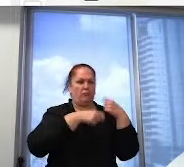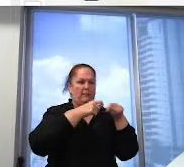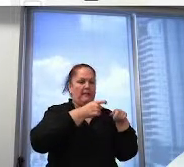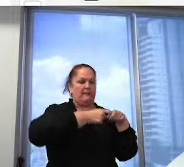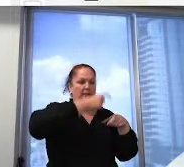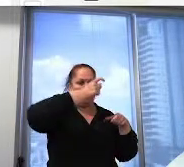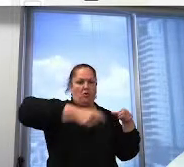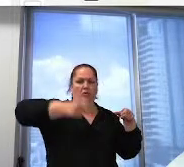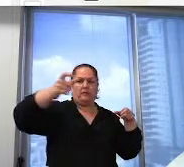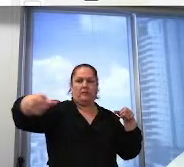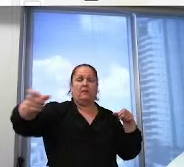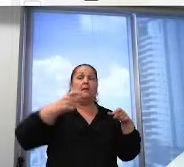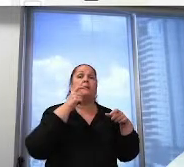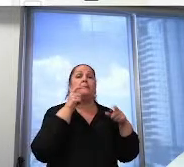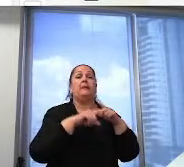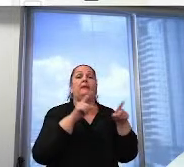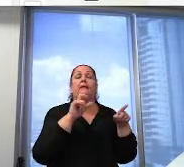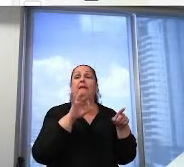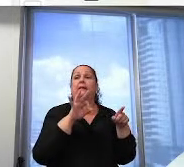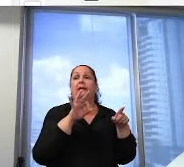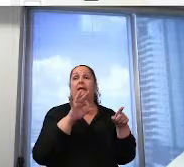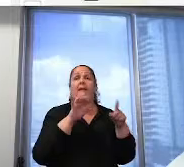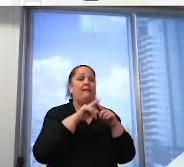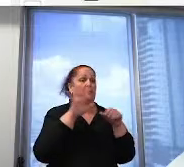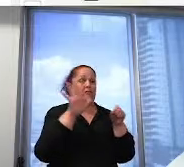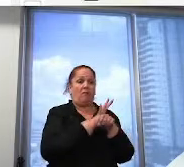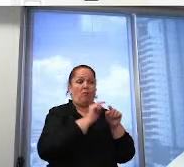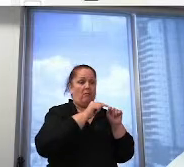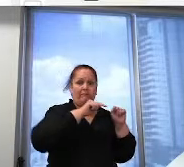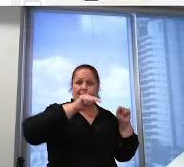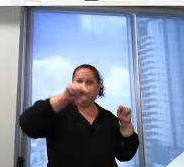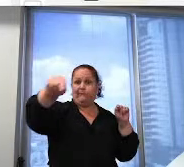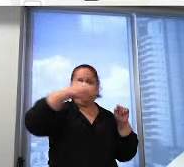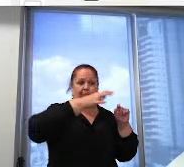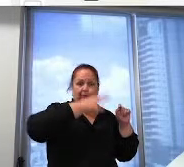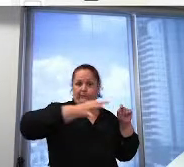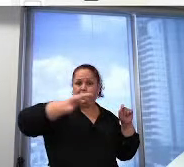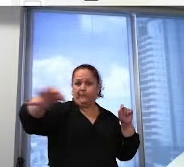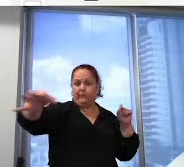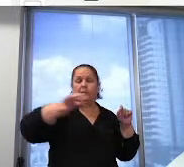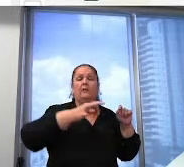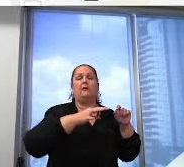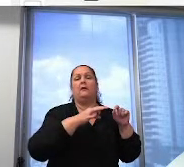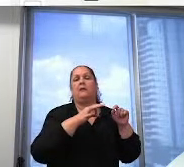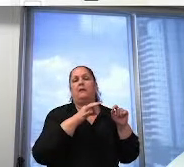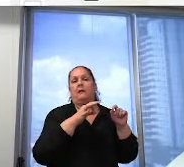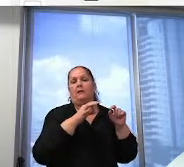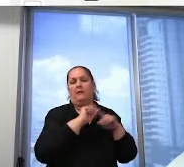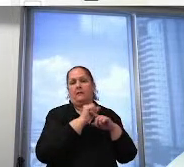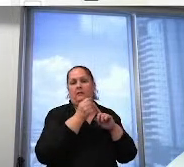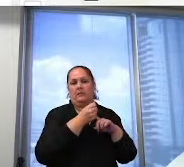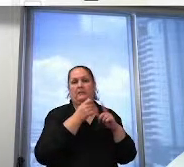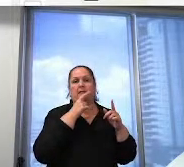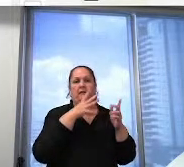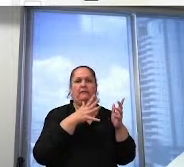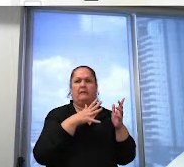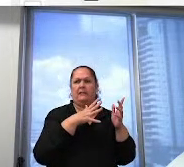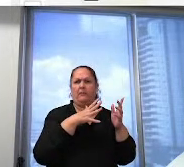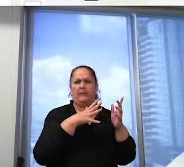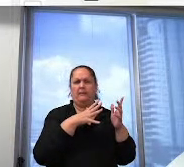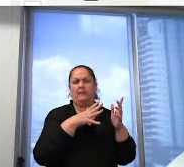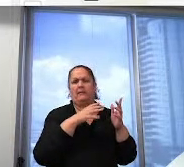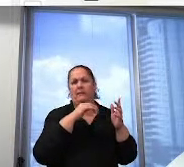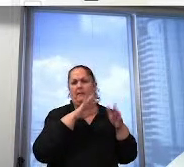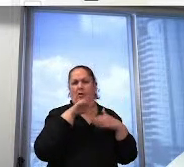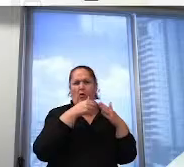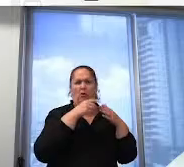need to replace the poles. But in cases that actually is end-to-end, the conditions of the assets lead us there, the criticality